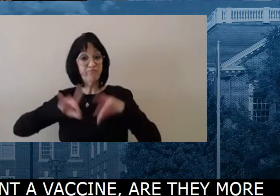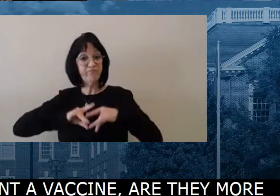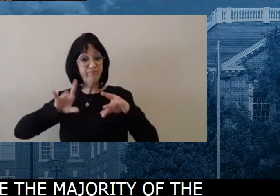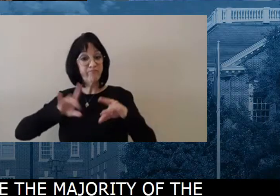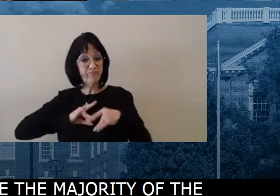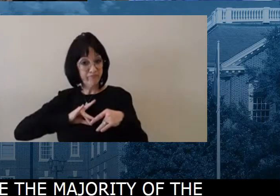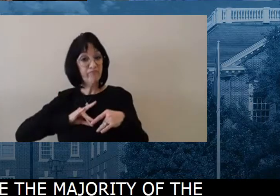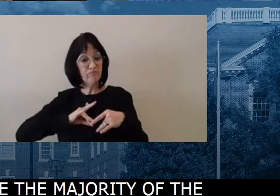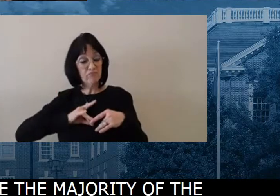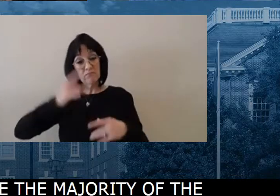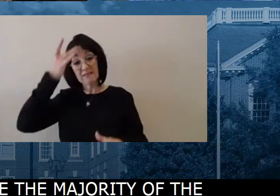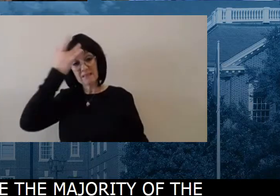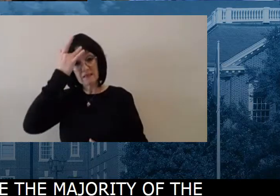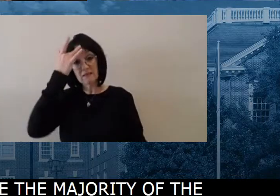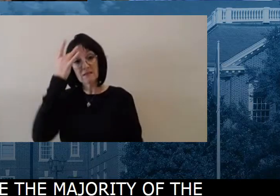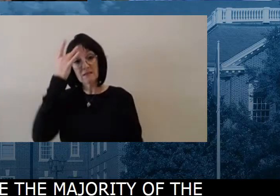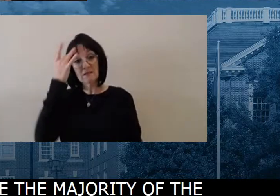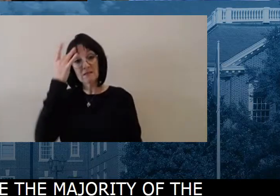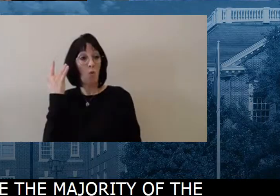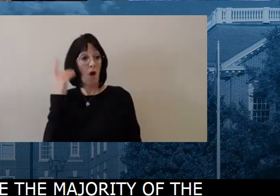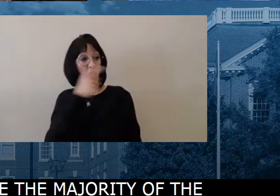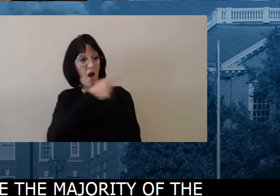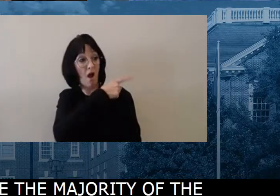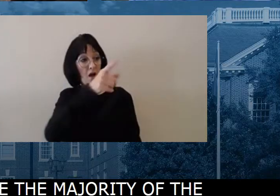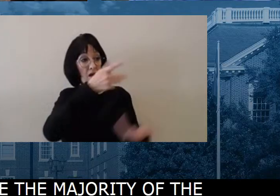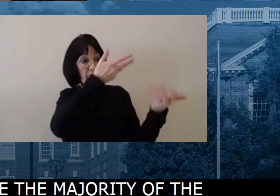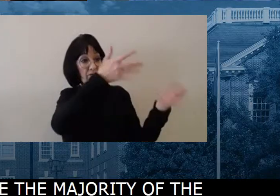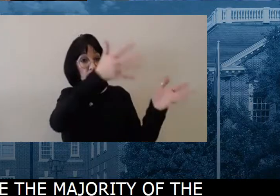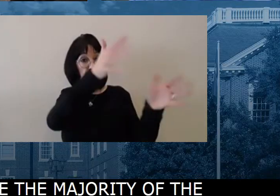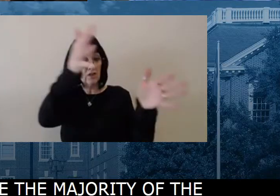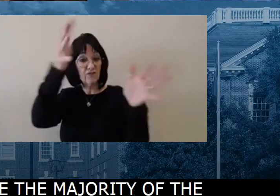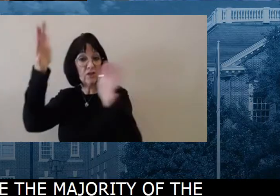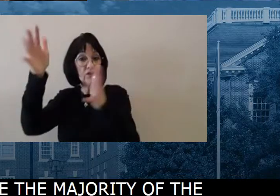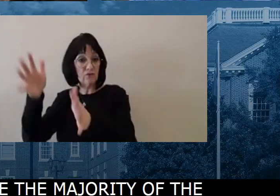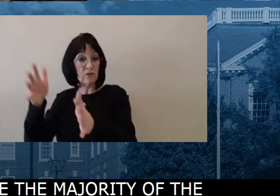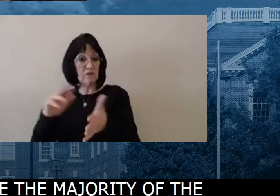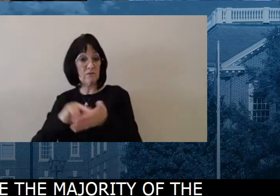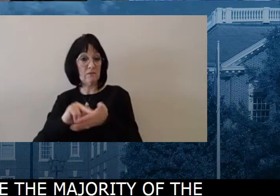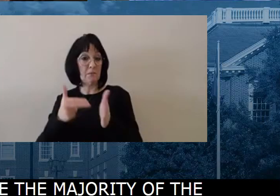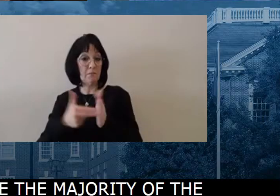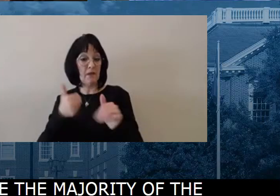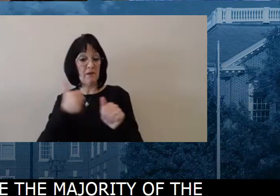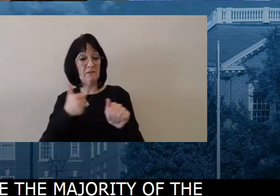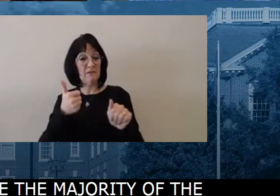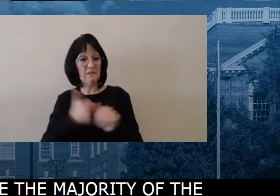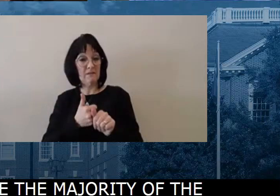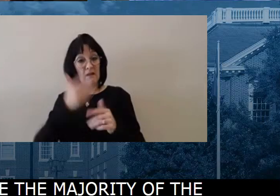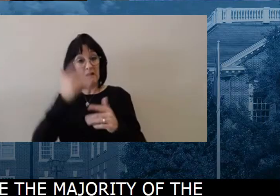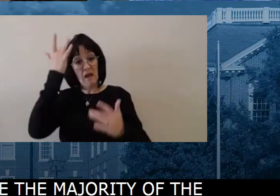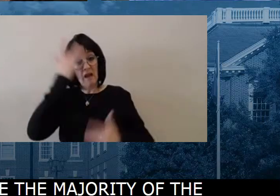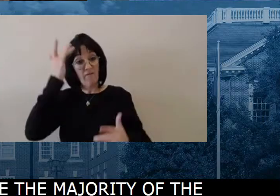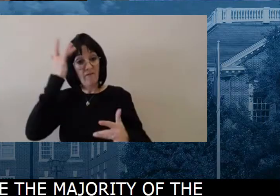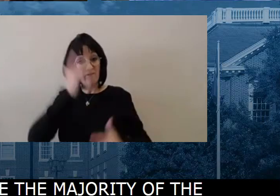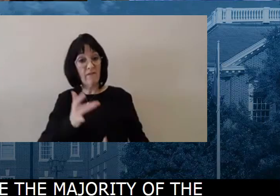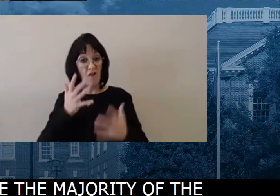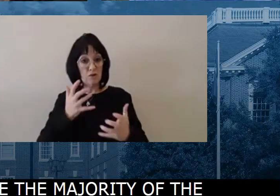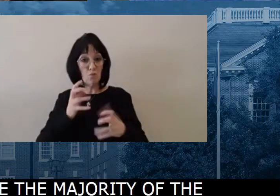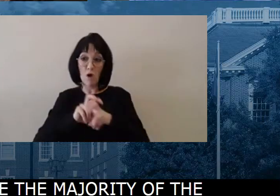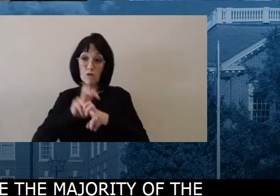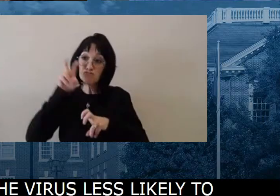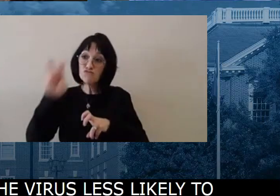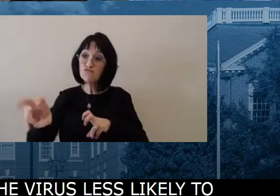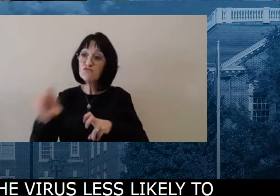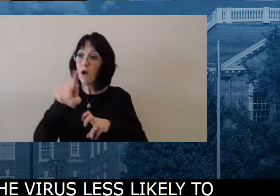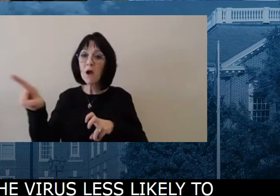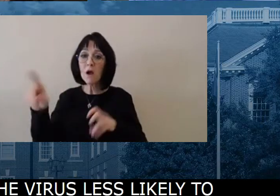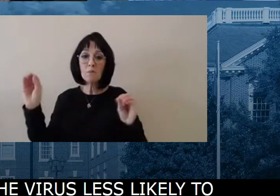people are vaccinated? Essentially, does mass vaccination weaken the virus or send it more to those who are unprotected? It sounds